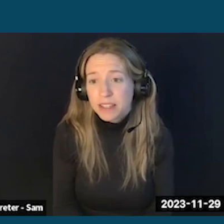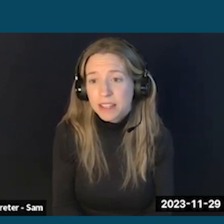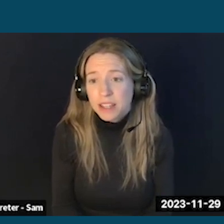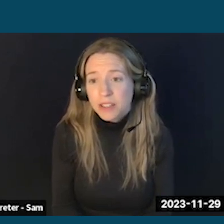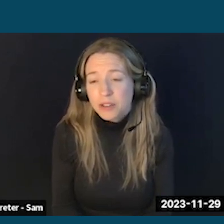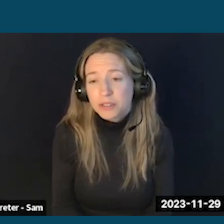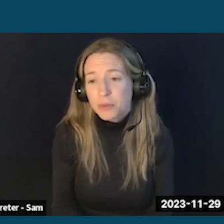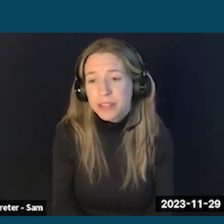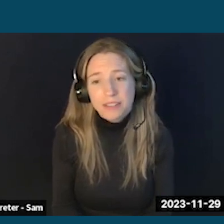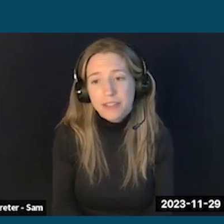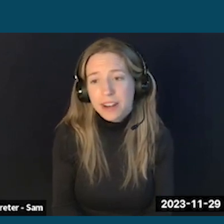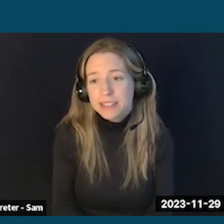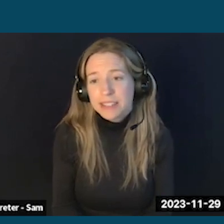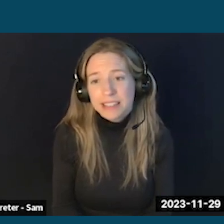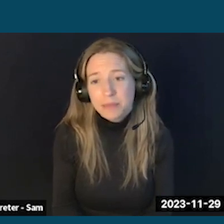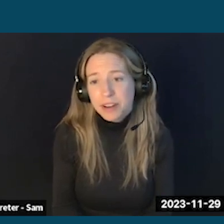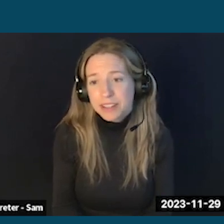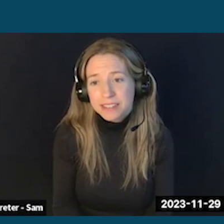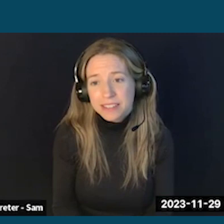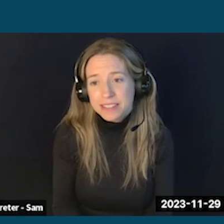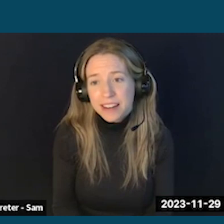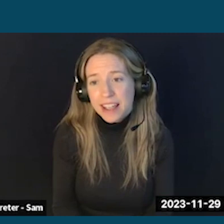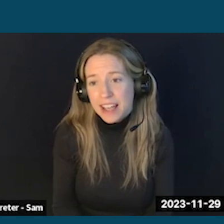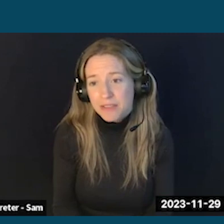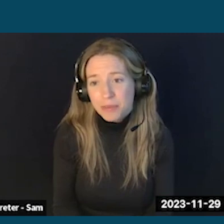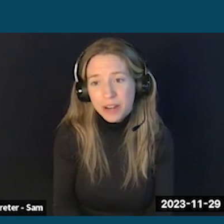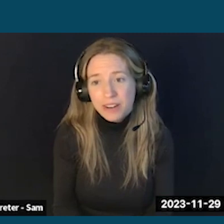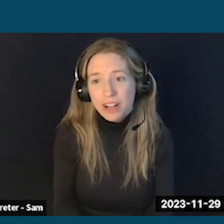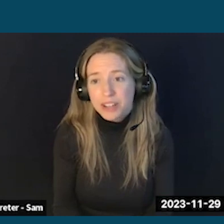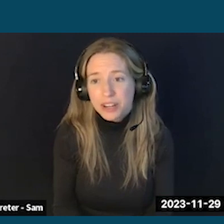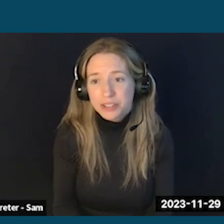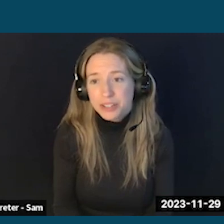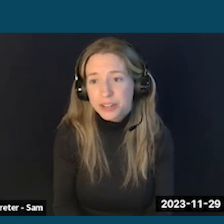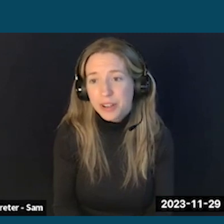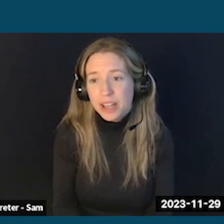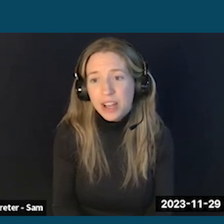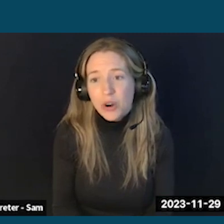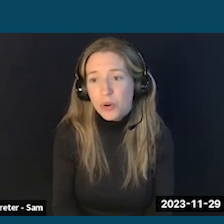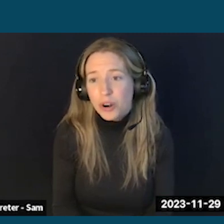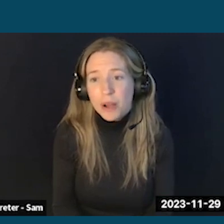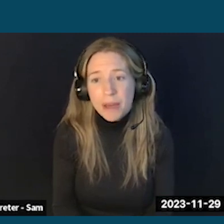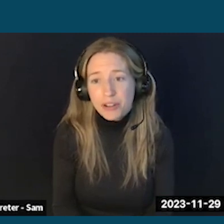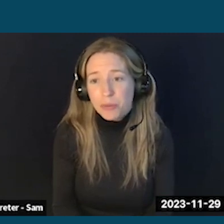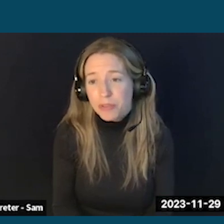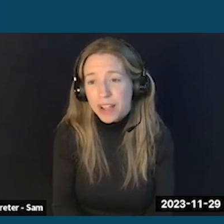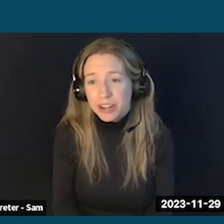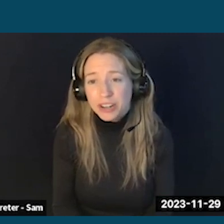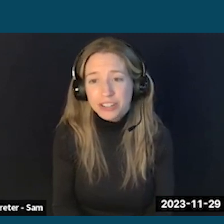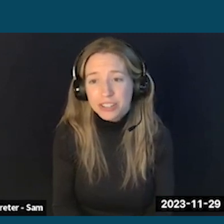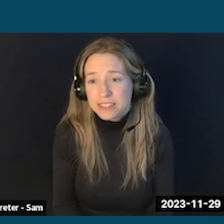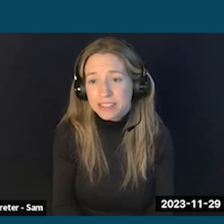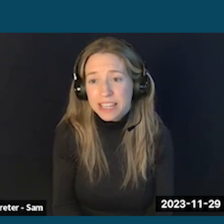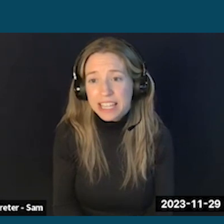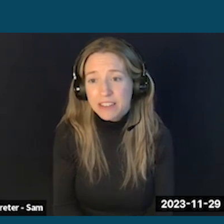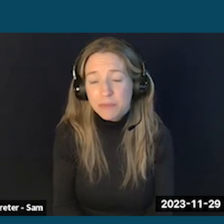response. There are so many different experiences that I have where a doctor or a medical